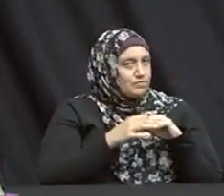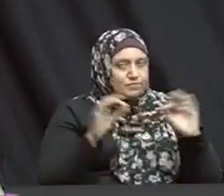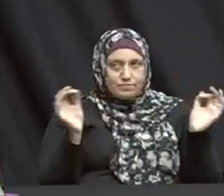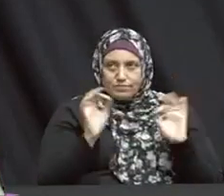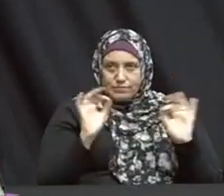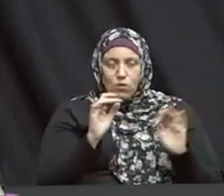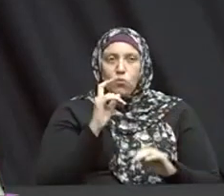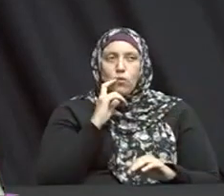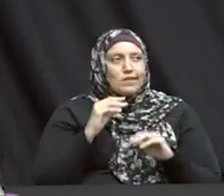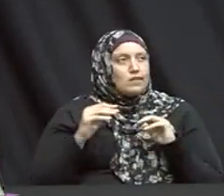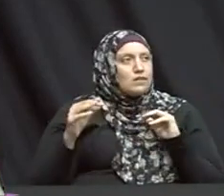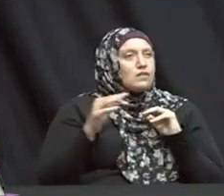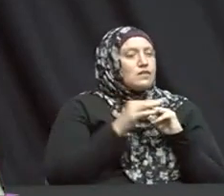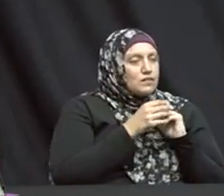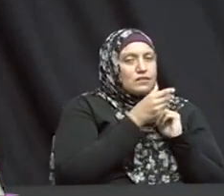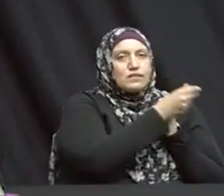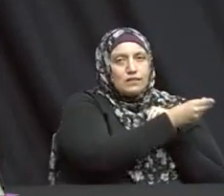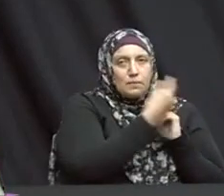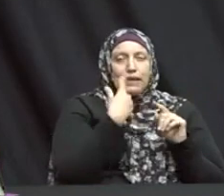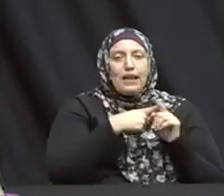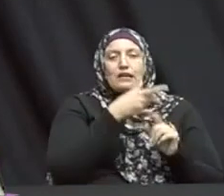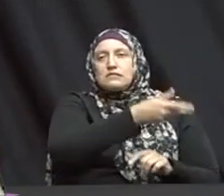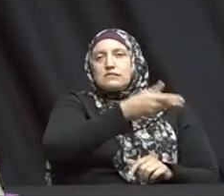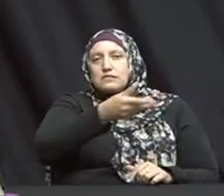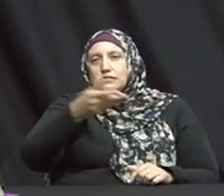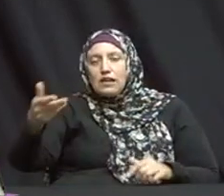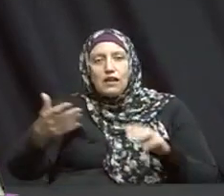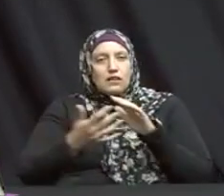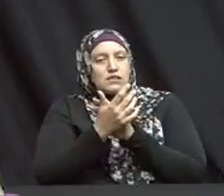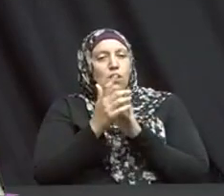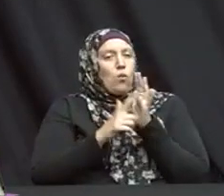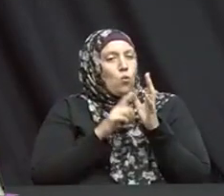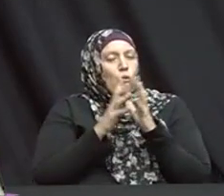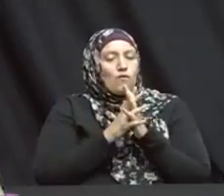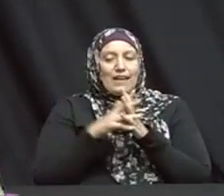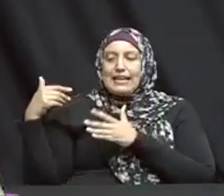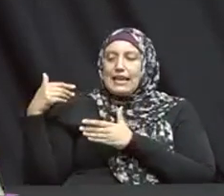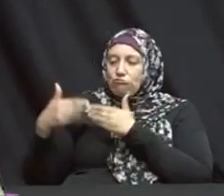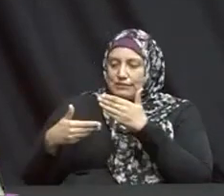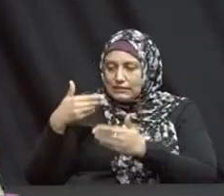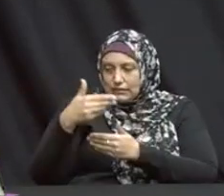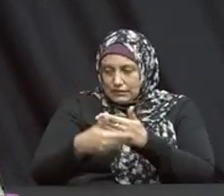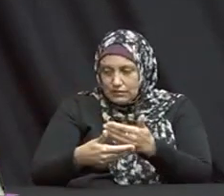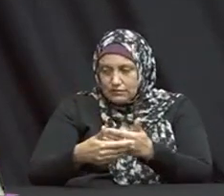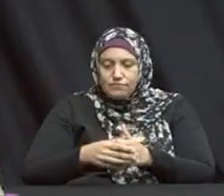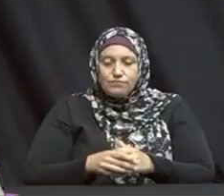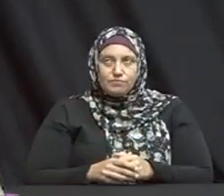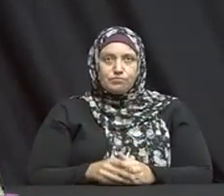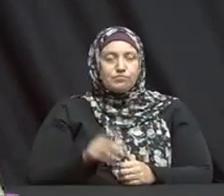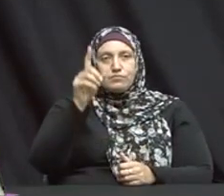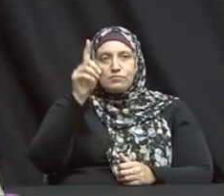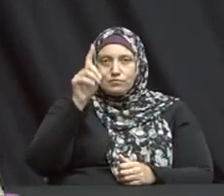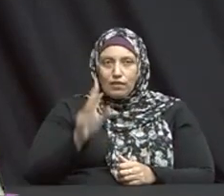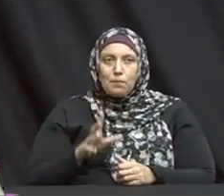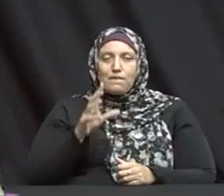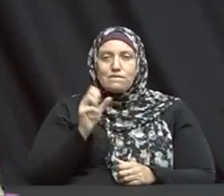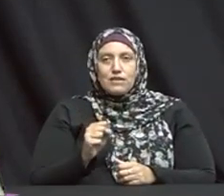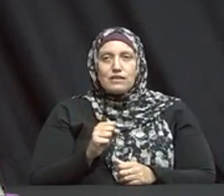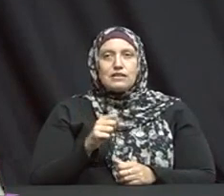I die without any will, it goes under the law of inheritance. And the law of inheritance in Islam has divided and